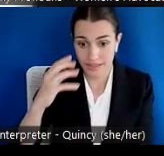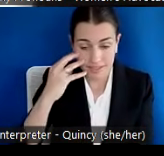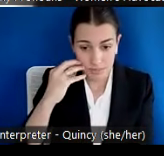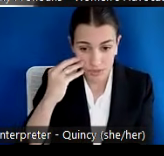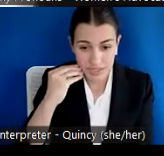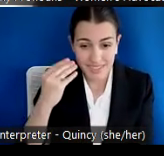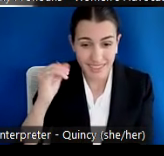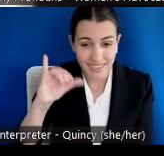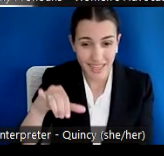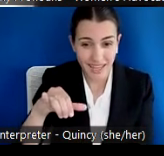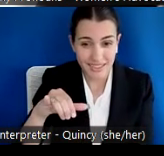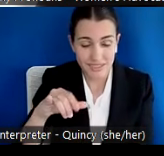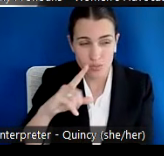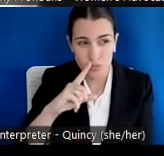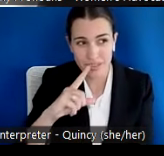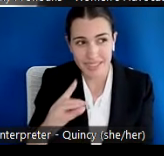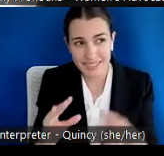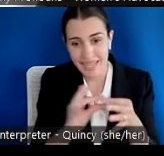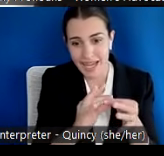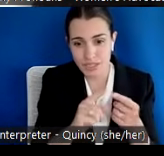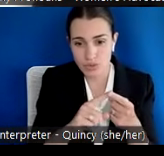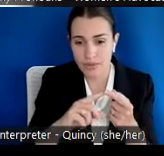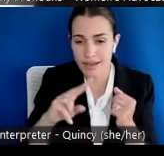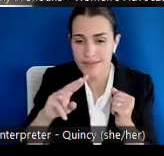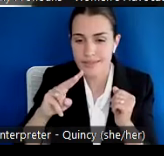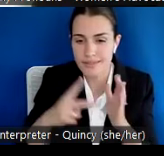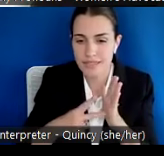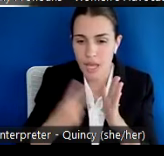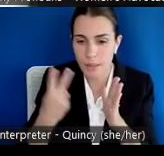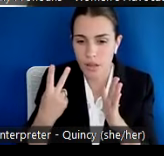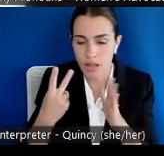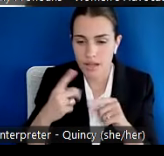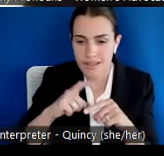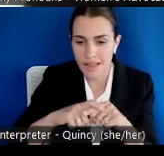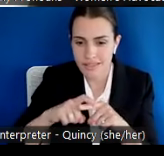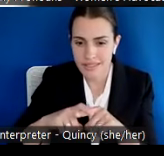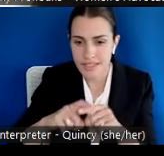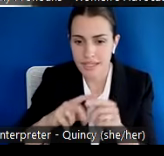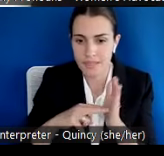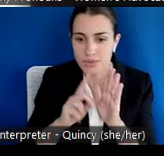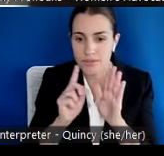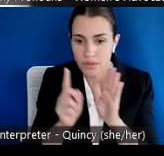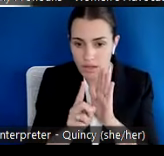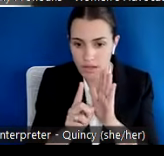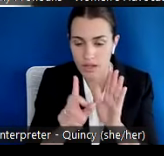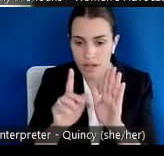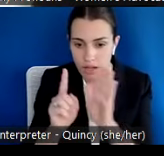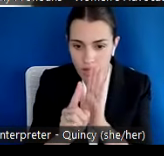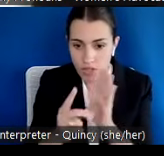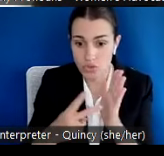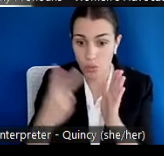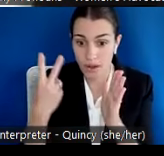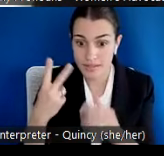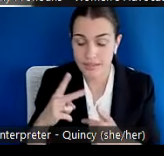of goes in tandem with that idea of the double closet, when someone has to come out not only as a survivor of abuse, but also as an LGBTQIA2